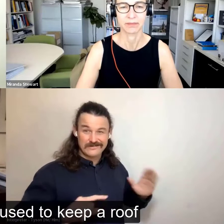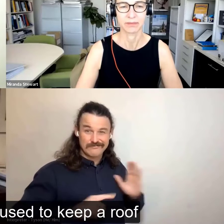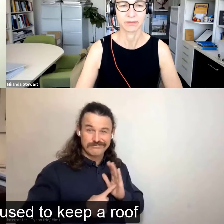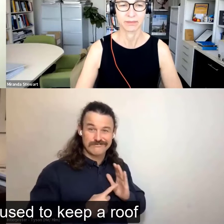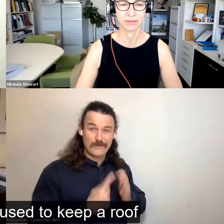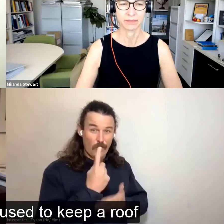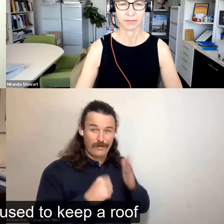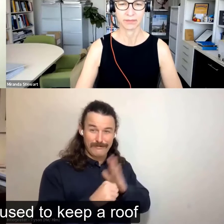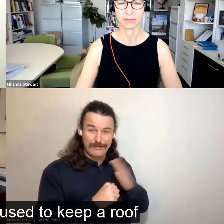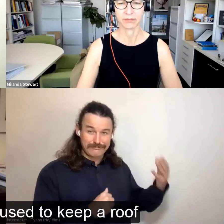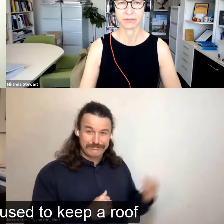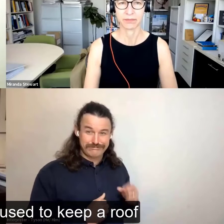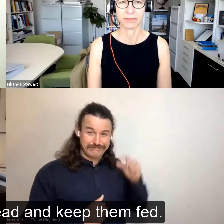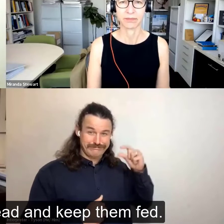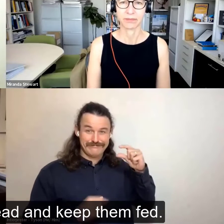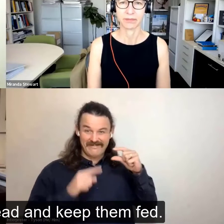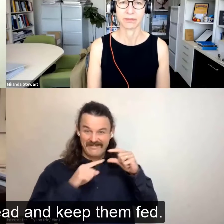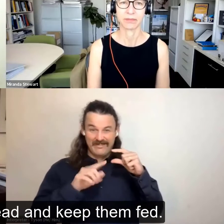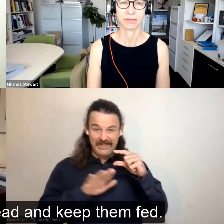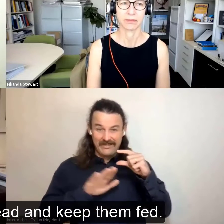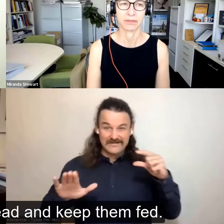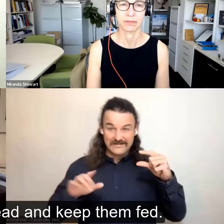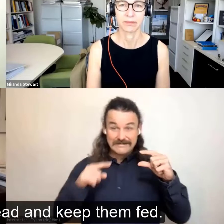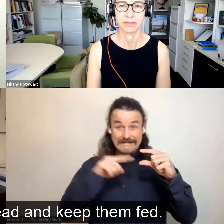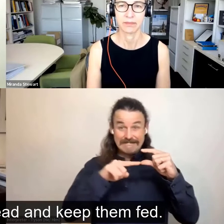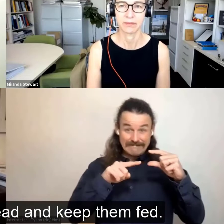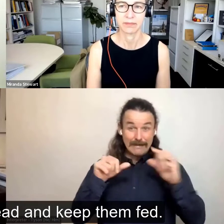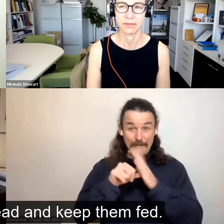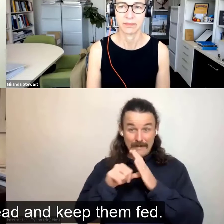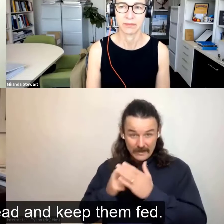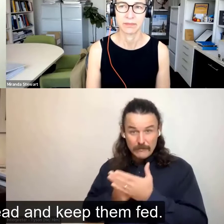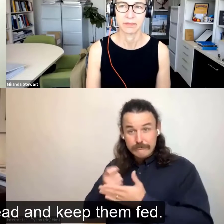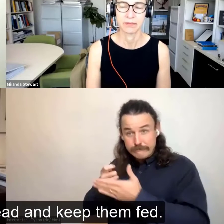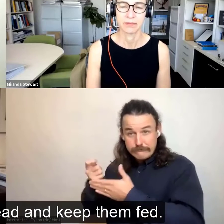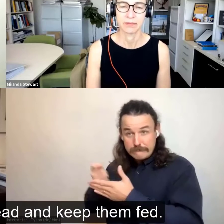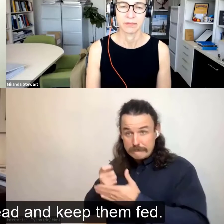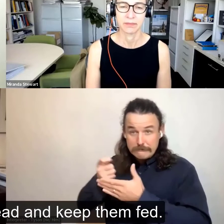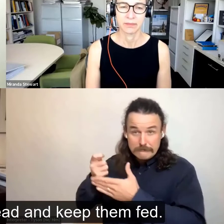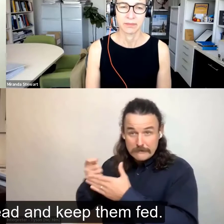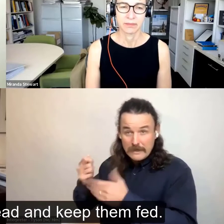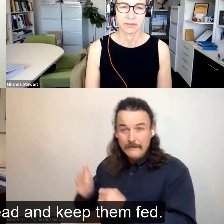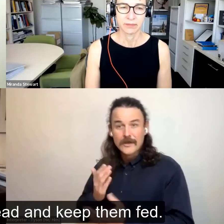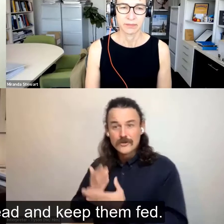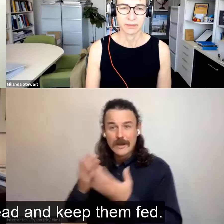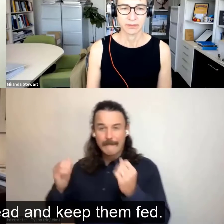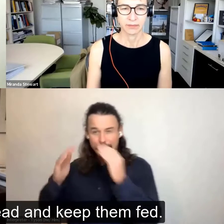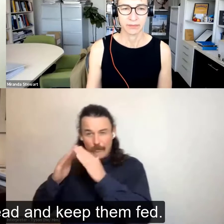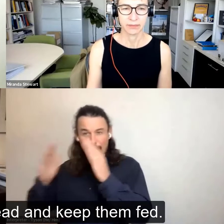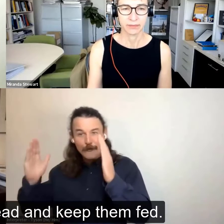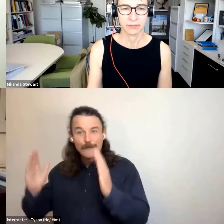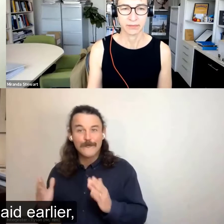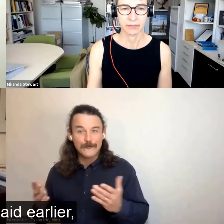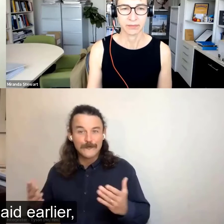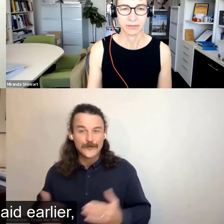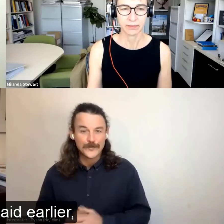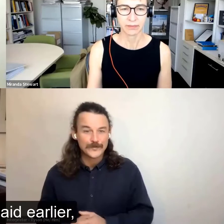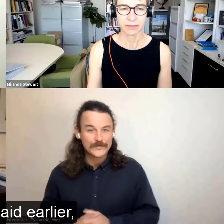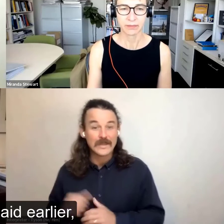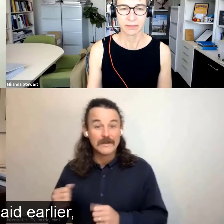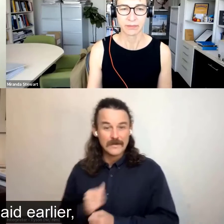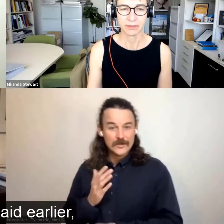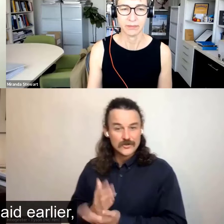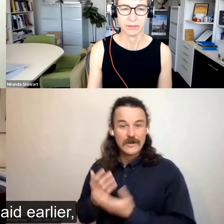what I used to keep a roof over my children's head, and keep them fed.